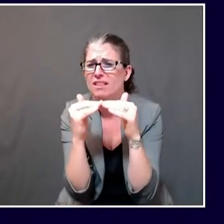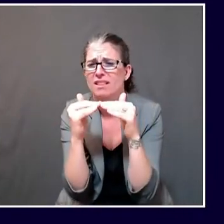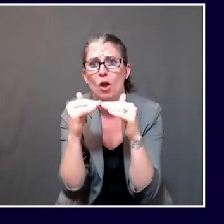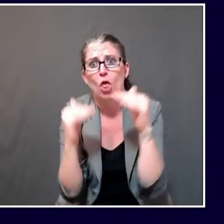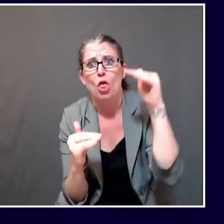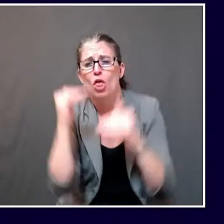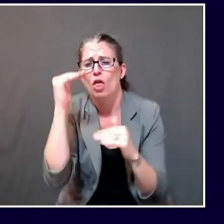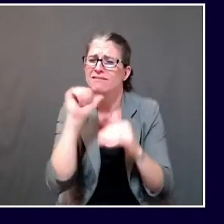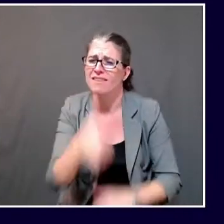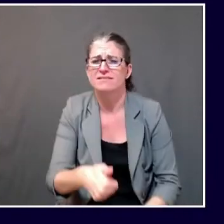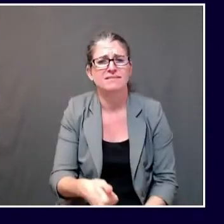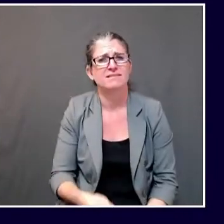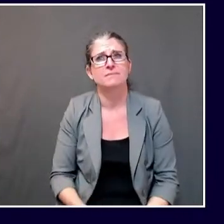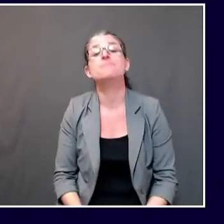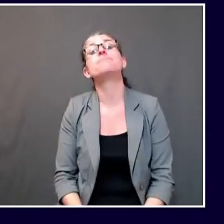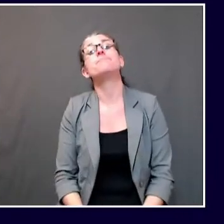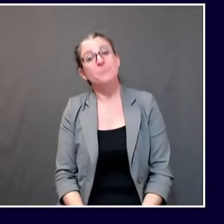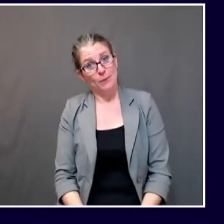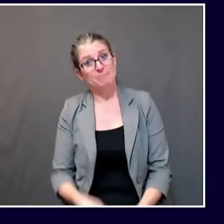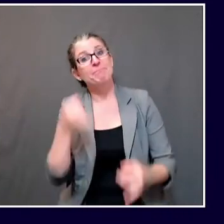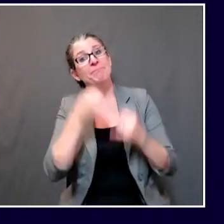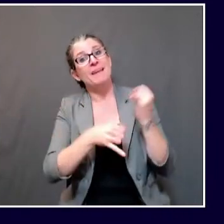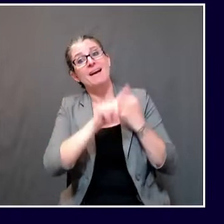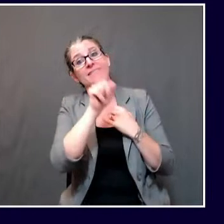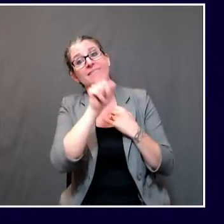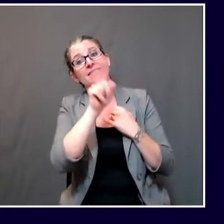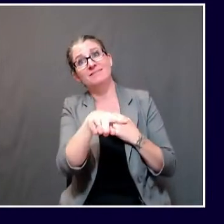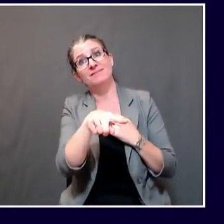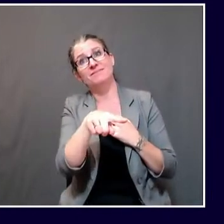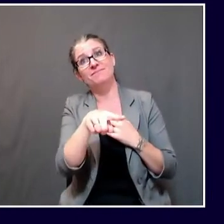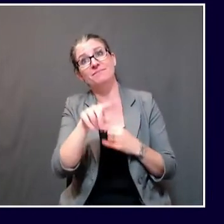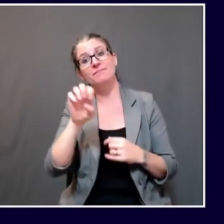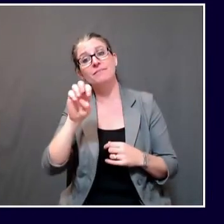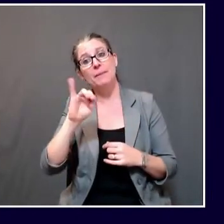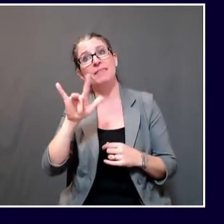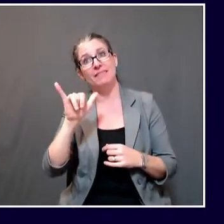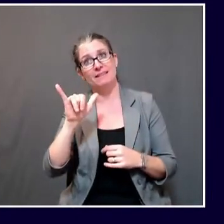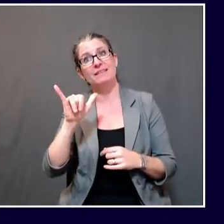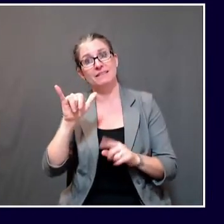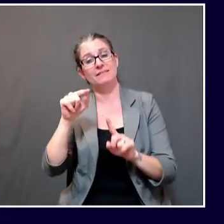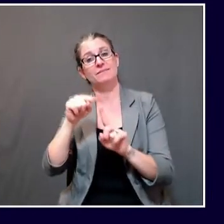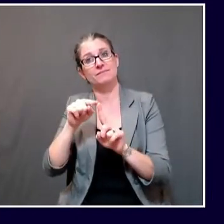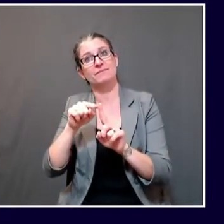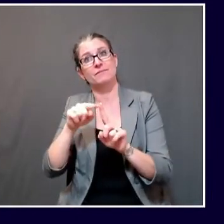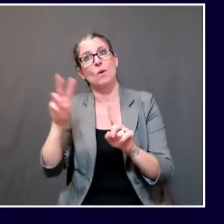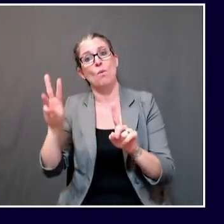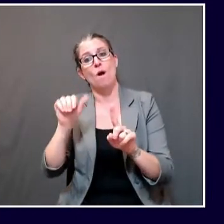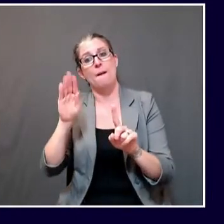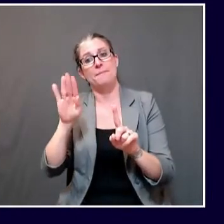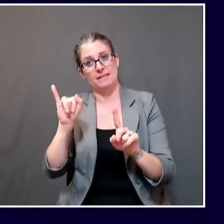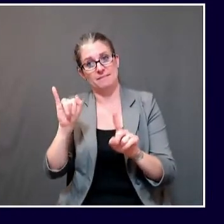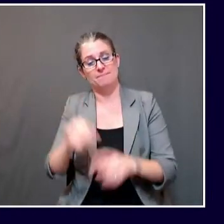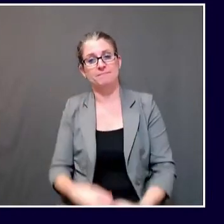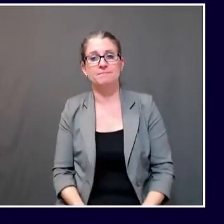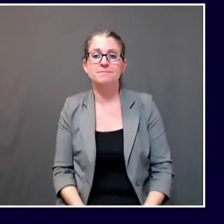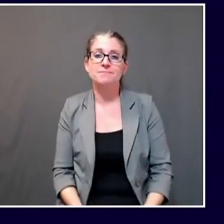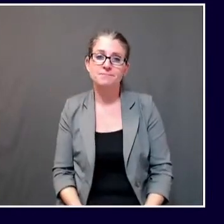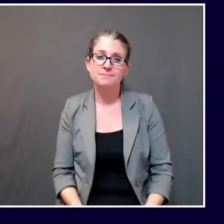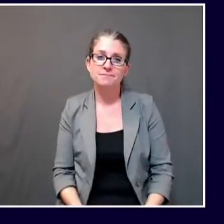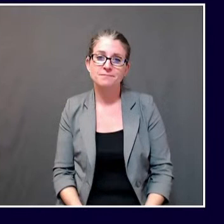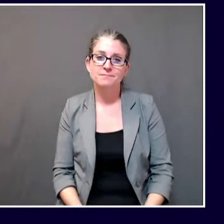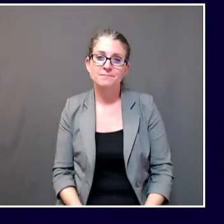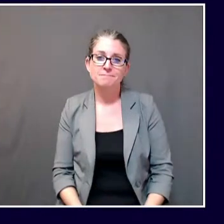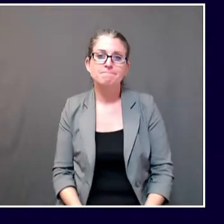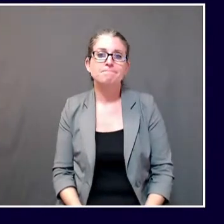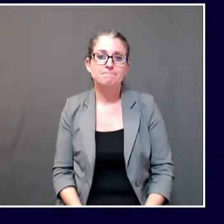Thanks, Dr. Shaw. So more COVID cases are popping up in the Skowhegan area. Schools there are closing as precautionary